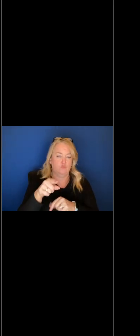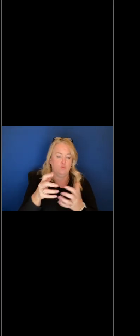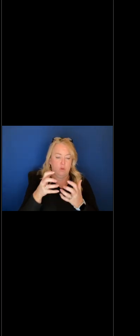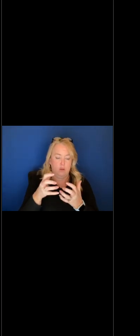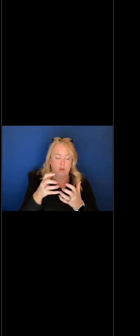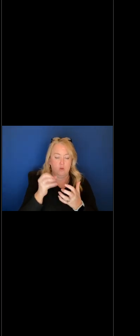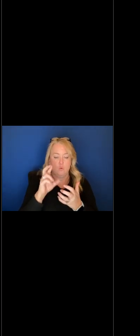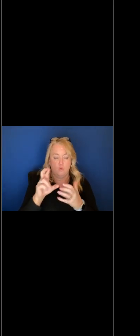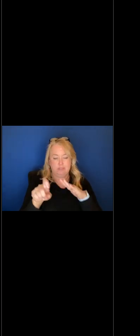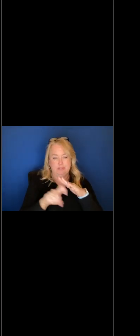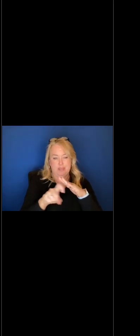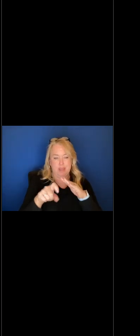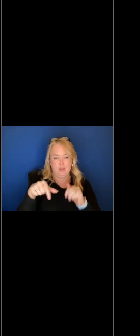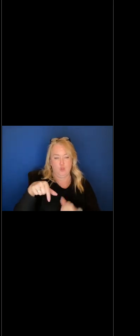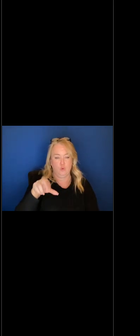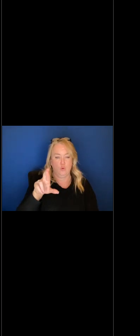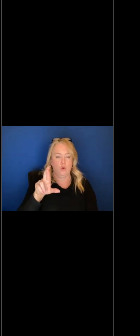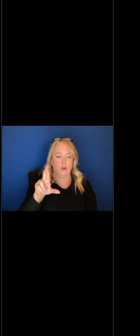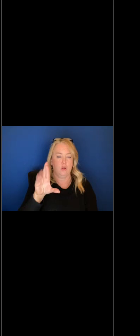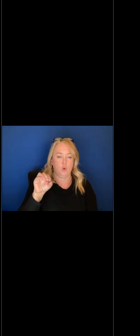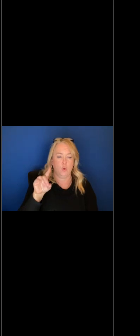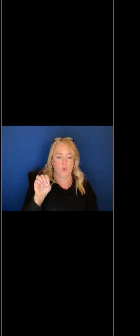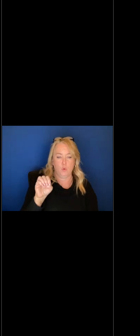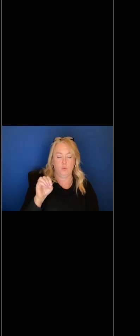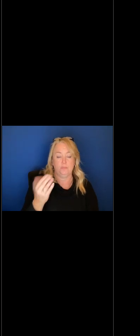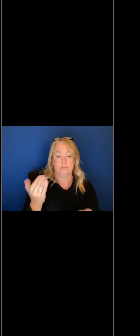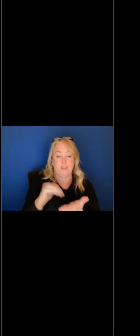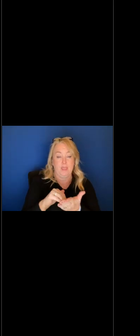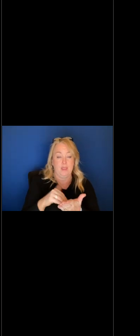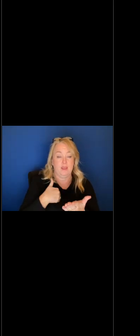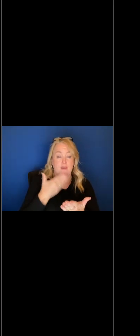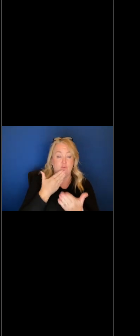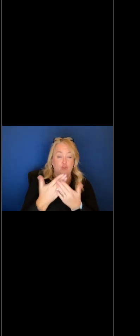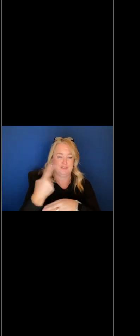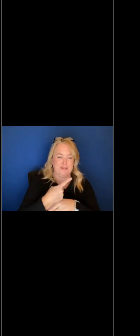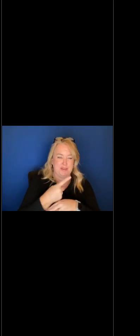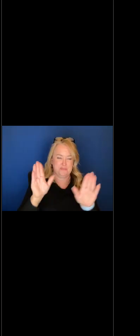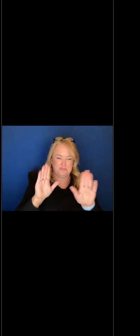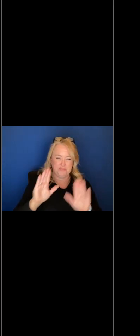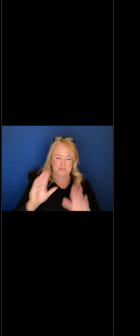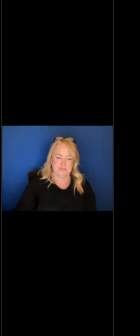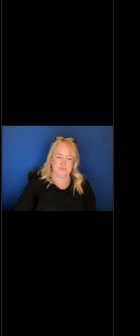and or scan the QR code. And again, we hope you have a wonderful day.